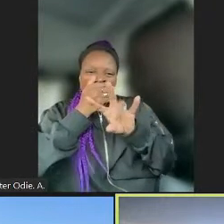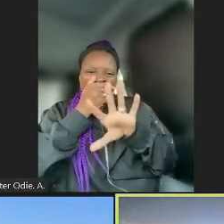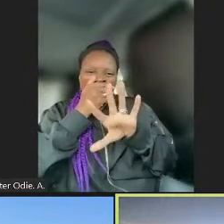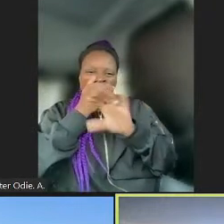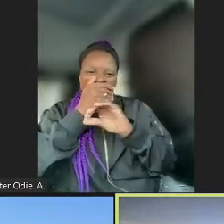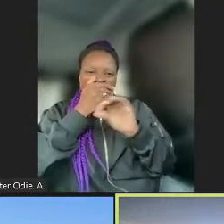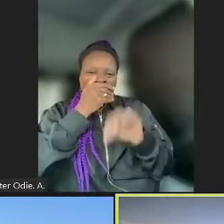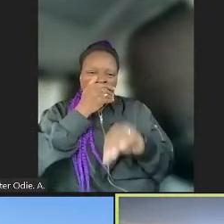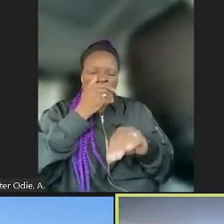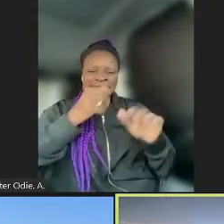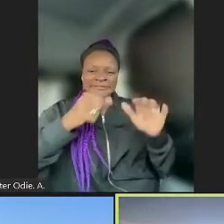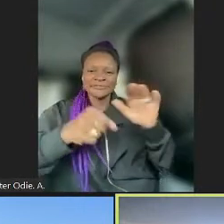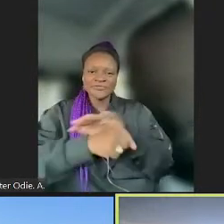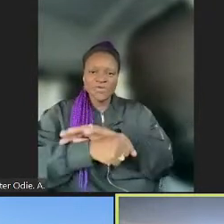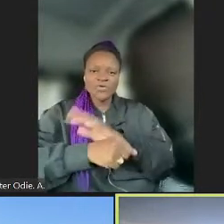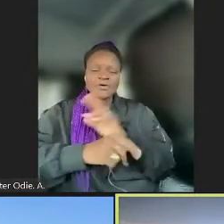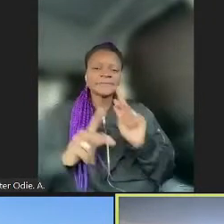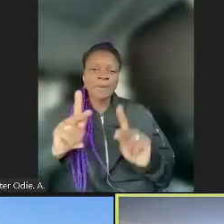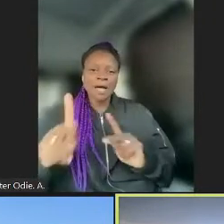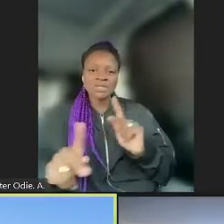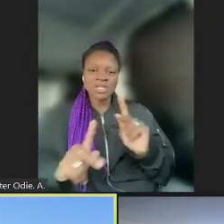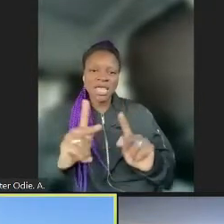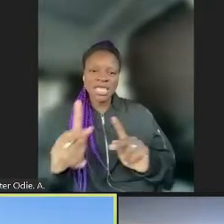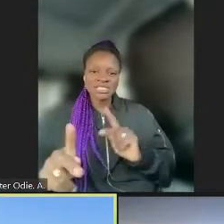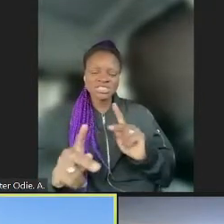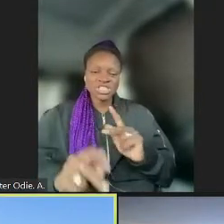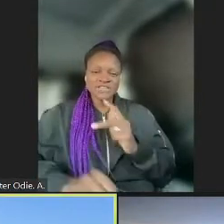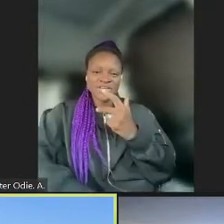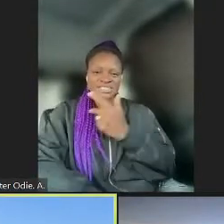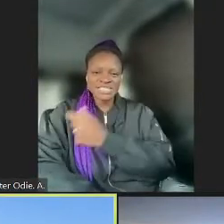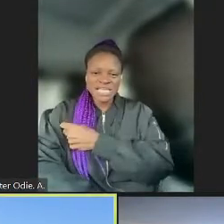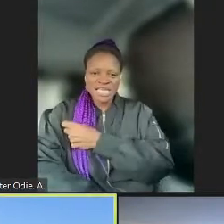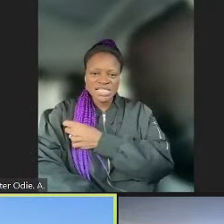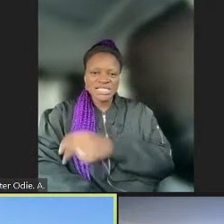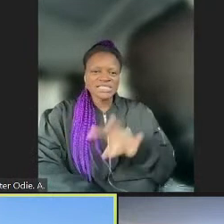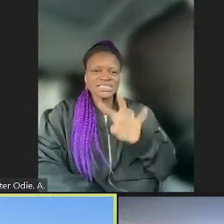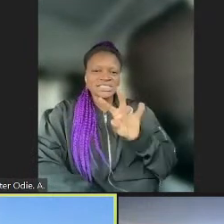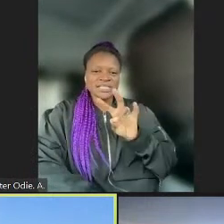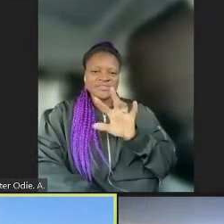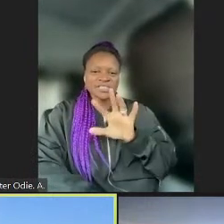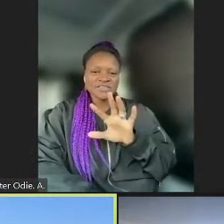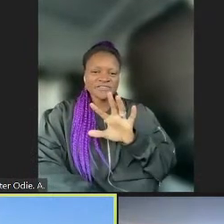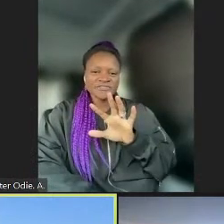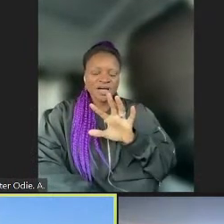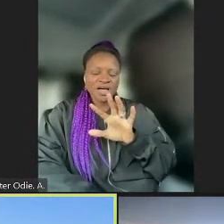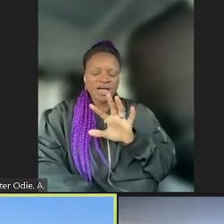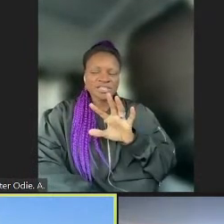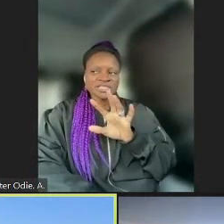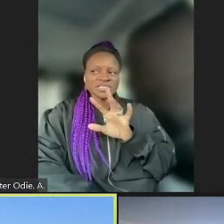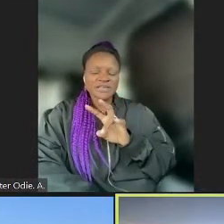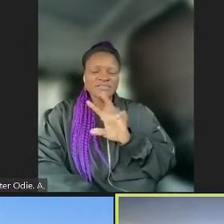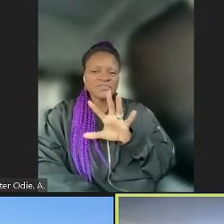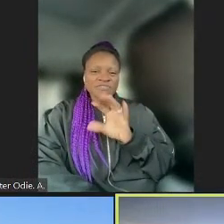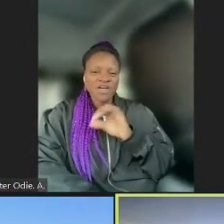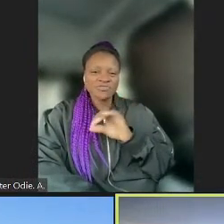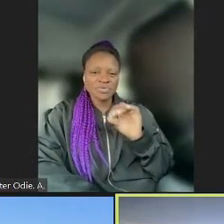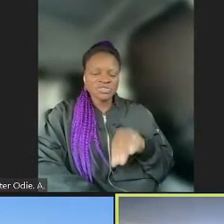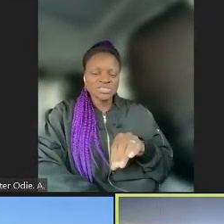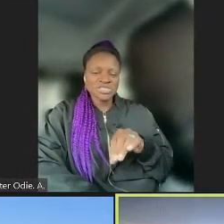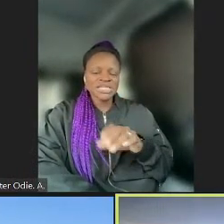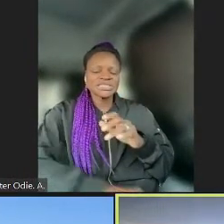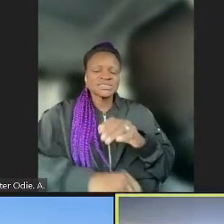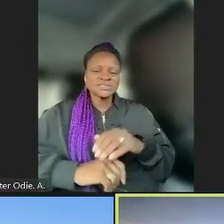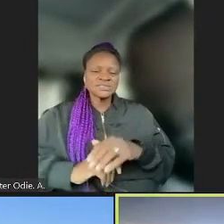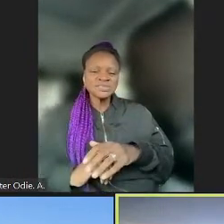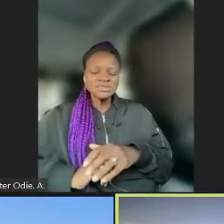population vaccinated this time. Is that correct? 74% of the over five. I believe 70% of the... Okay, 70% of